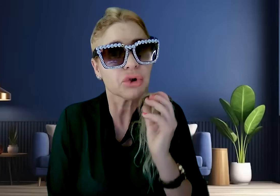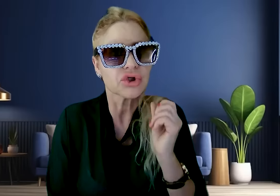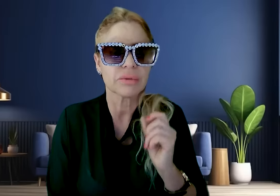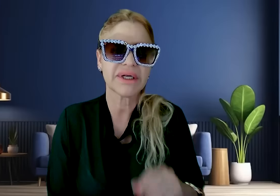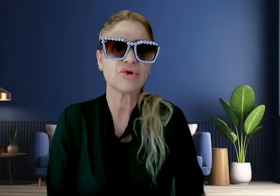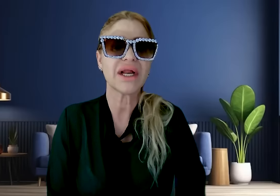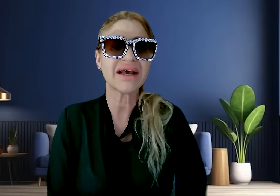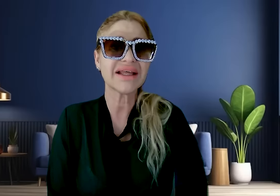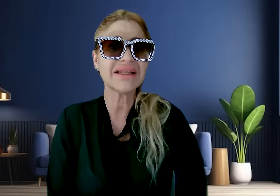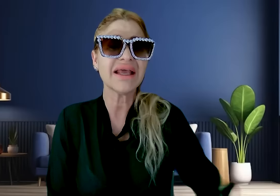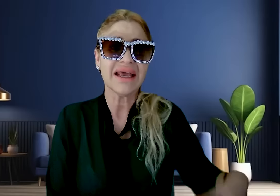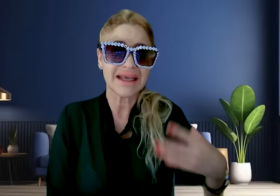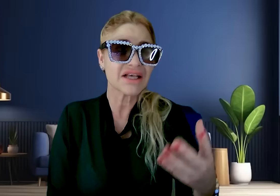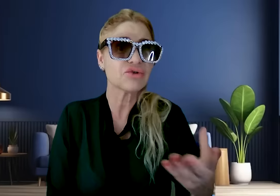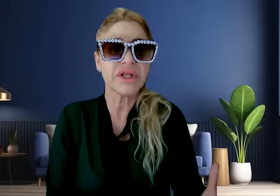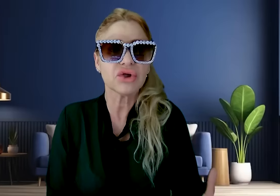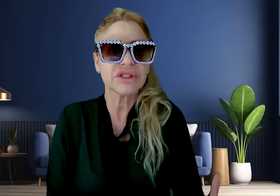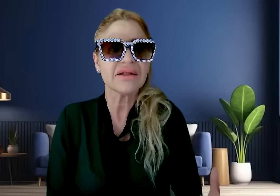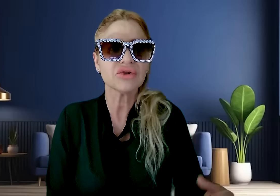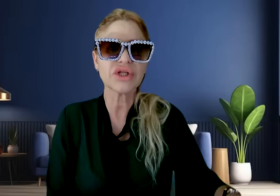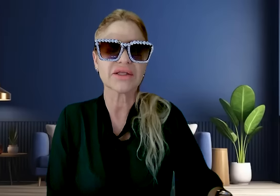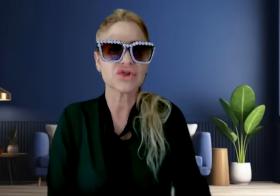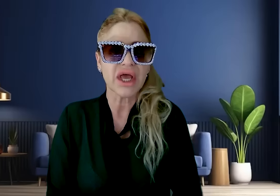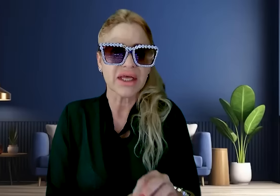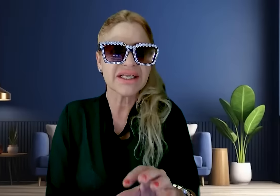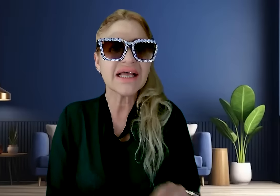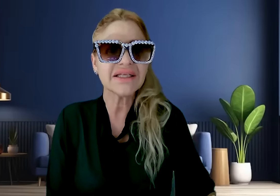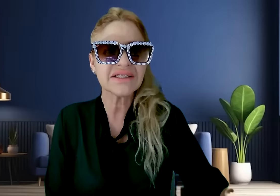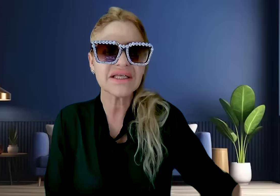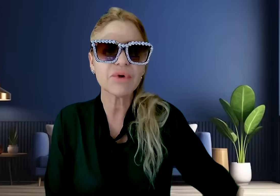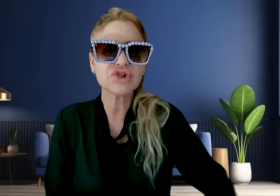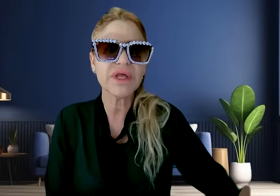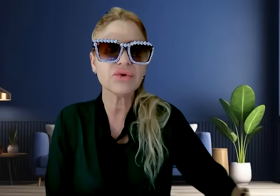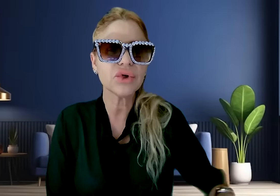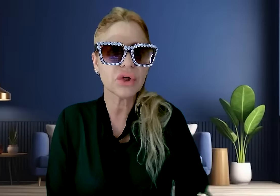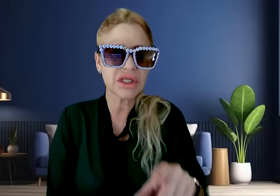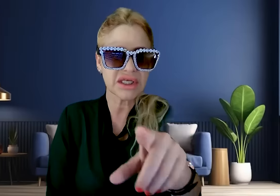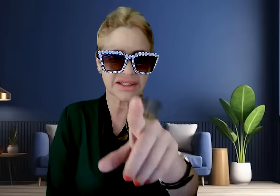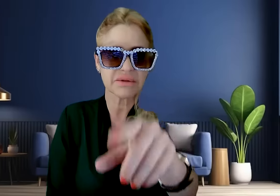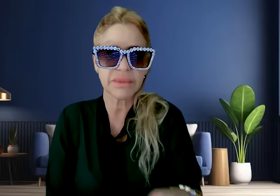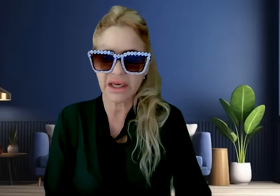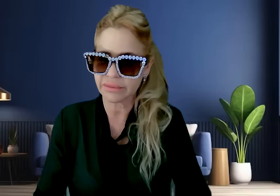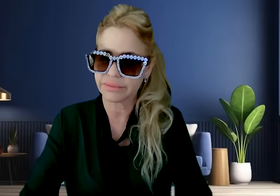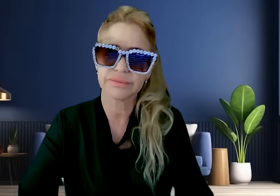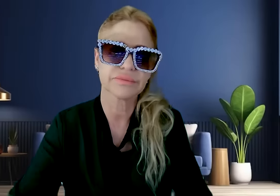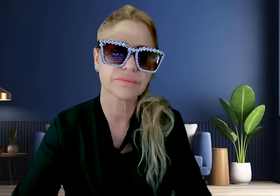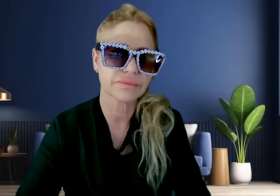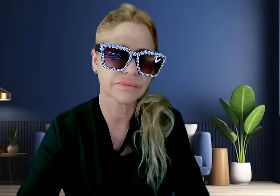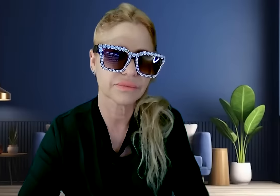tiene fondos para ayudar a la gente que ha sufrido tantos daños. DeSantis se ha puesto bien duro y dice,